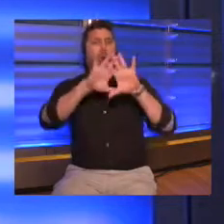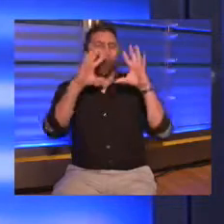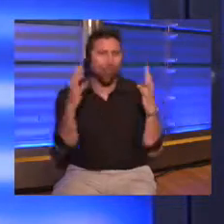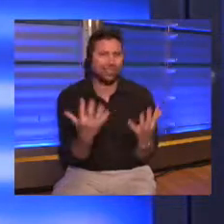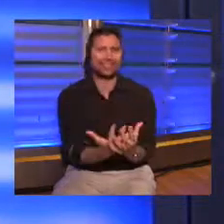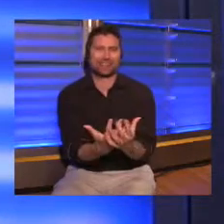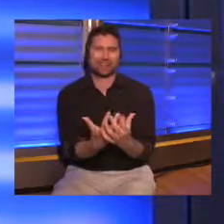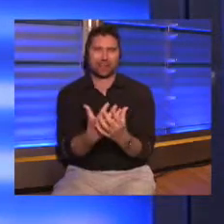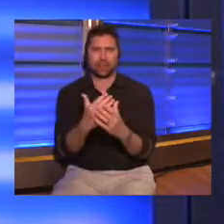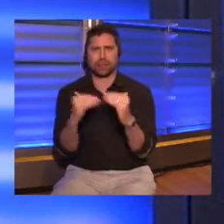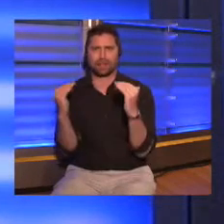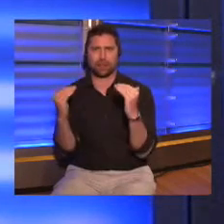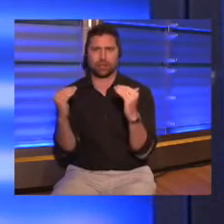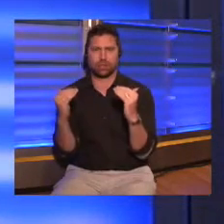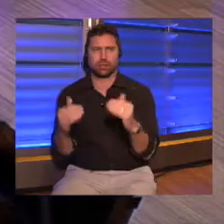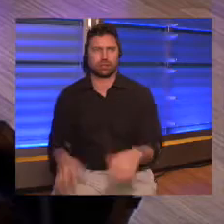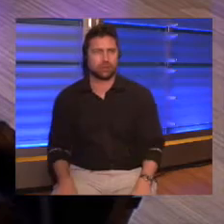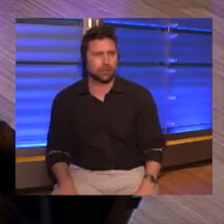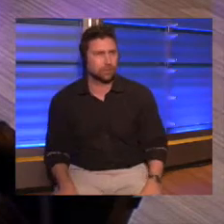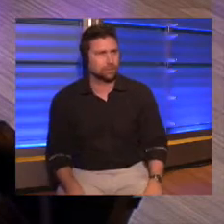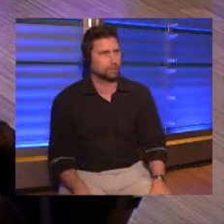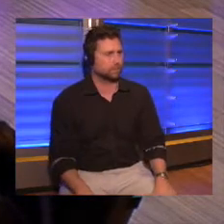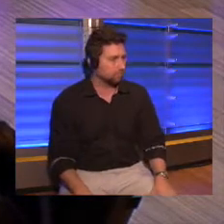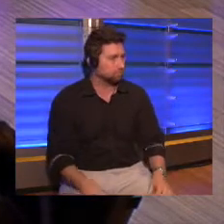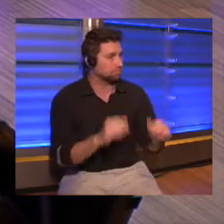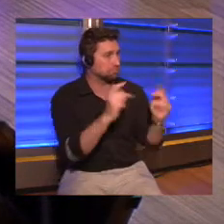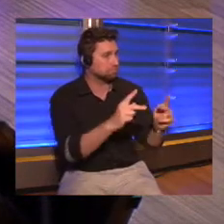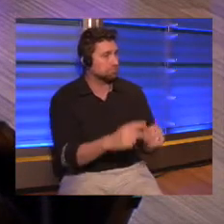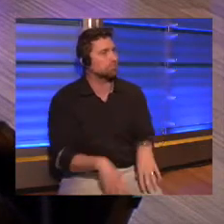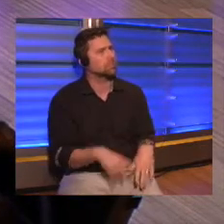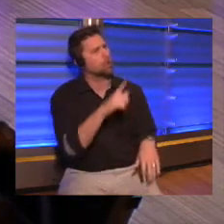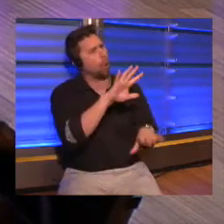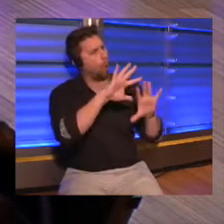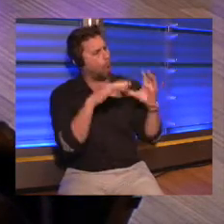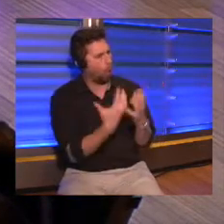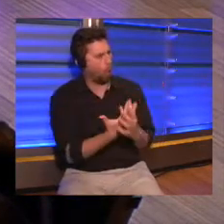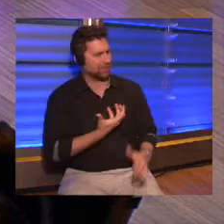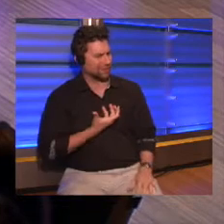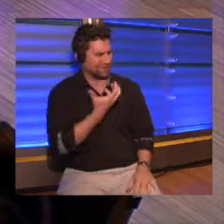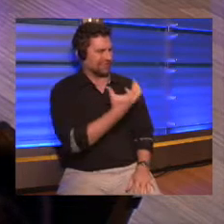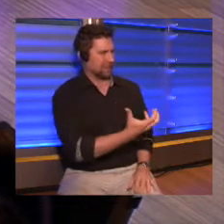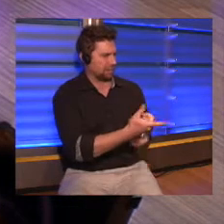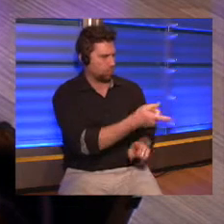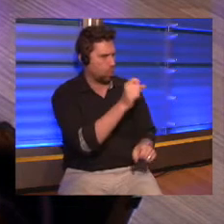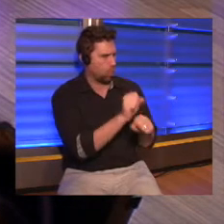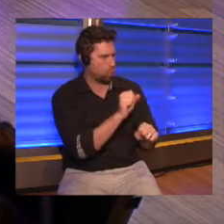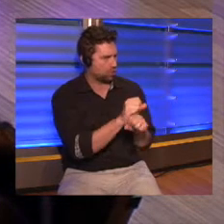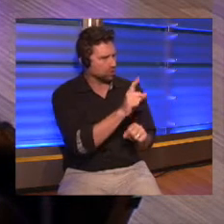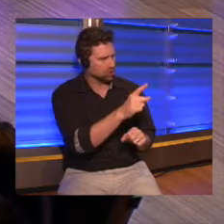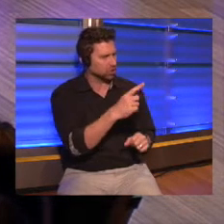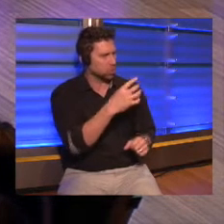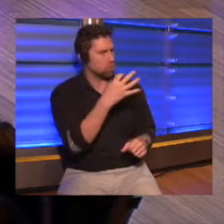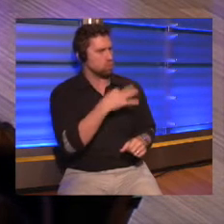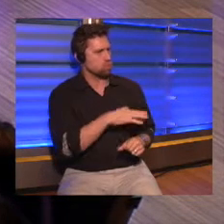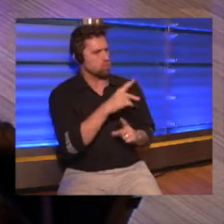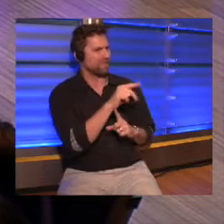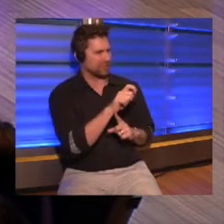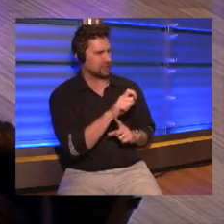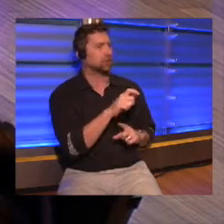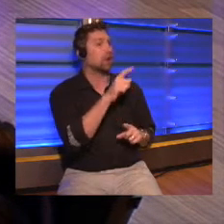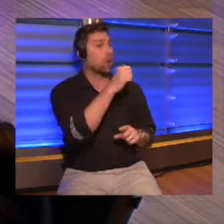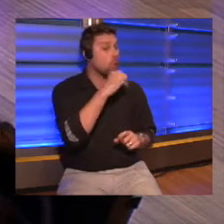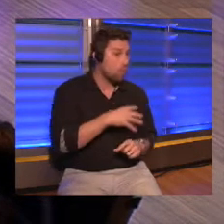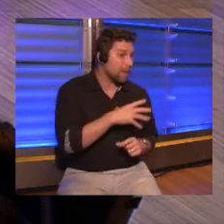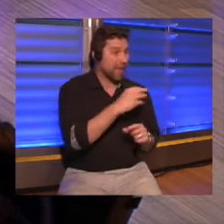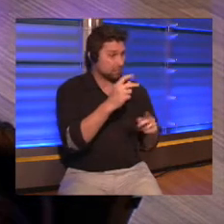So, okay. Bringing your whole self to work is a privilege. Women, especially those of color, often don't have